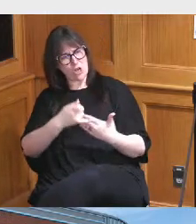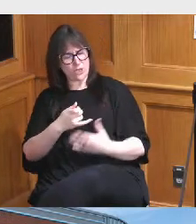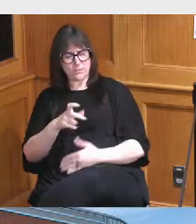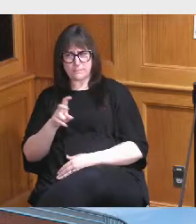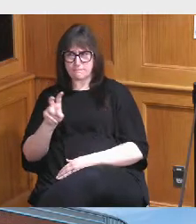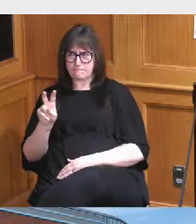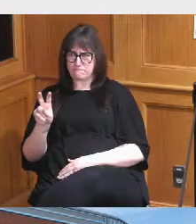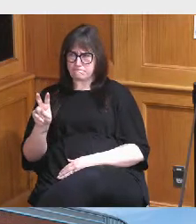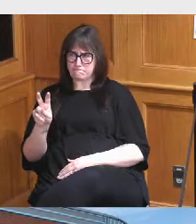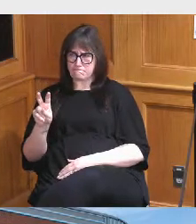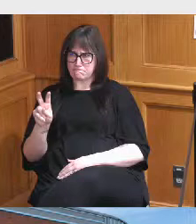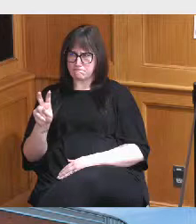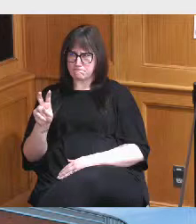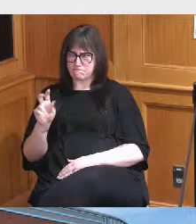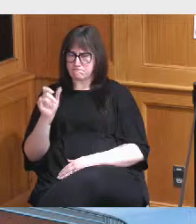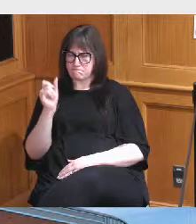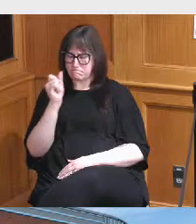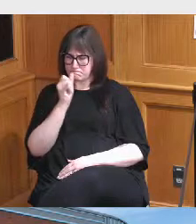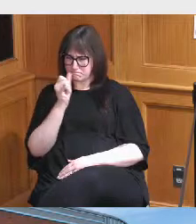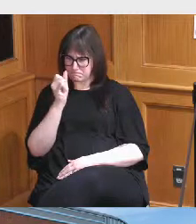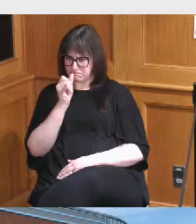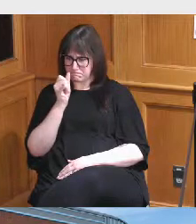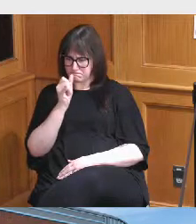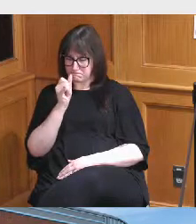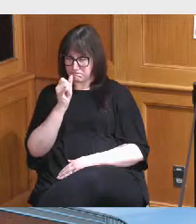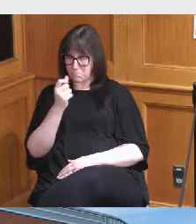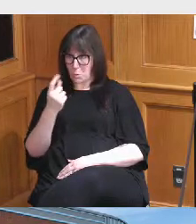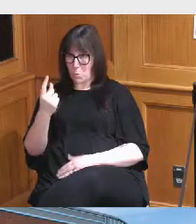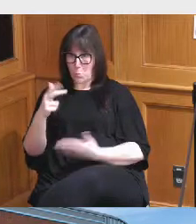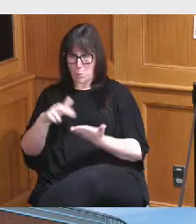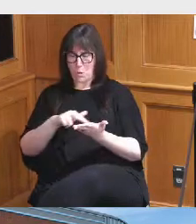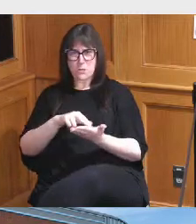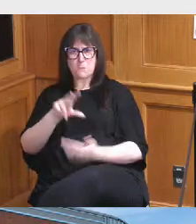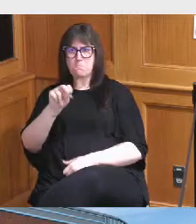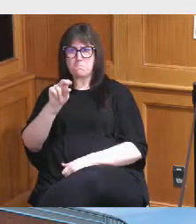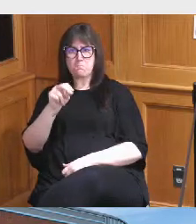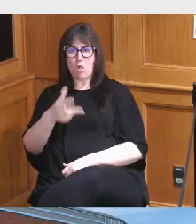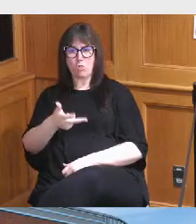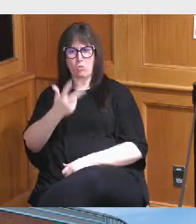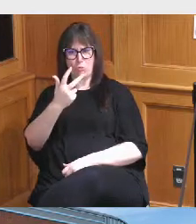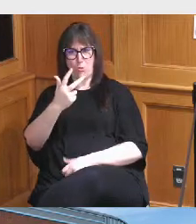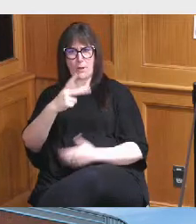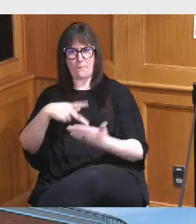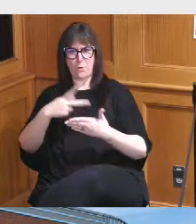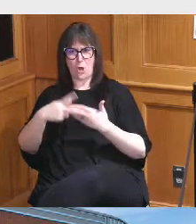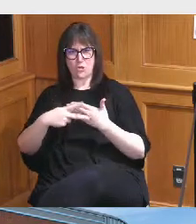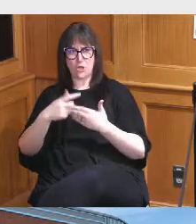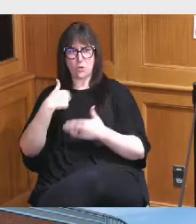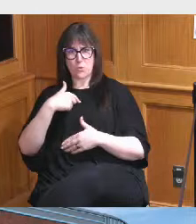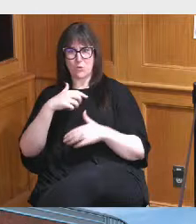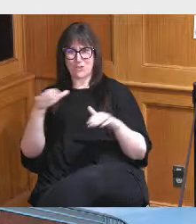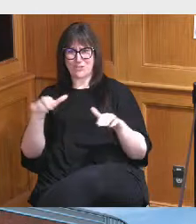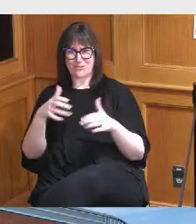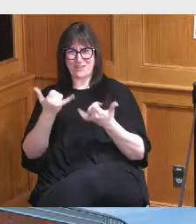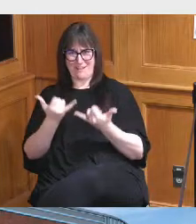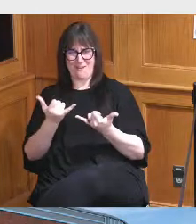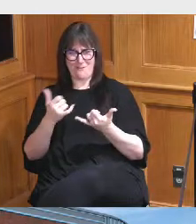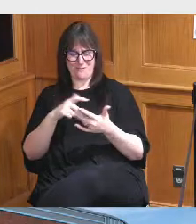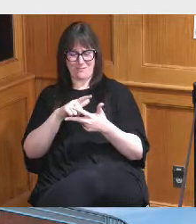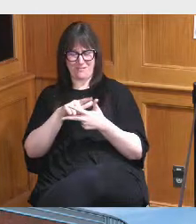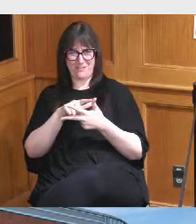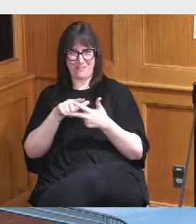I said, wow. Then I found out it wasn't just one; it's 3 of them that we're currently doing now, and one's